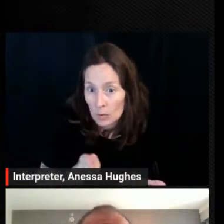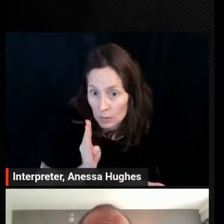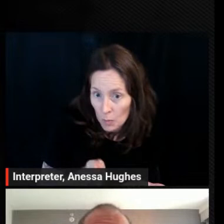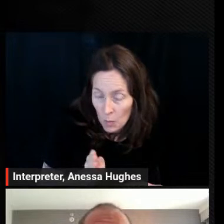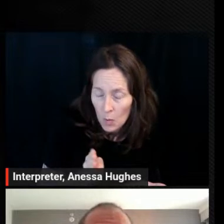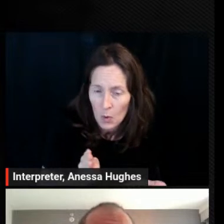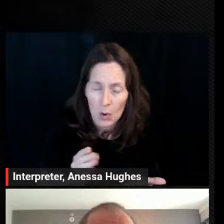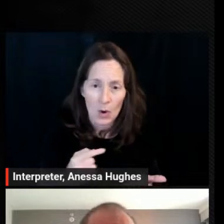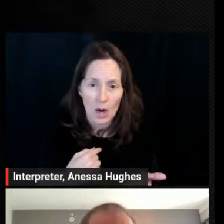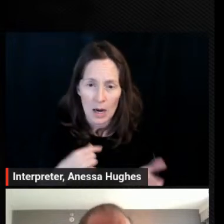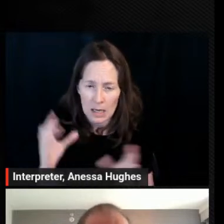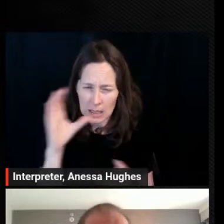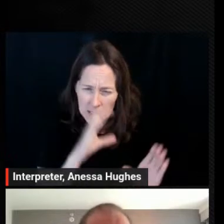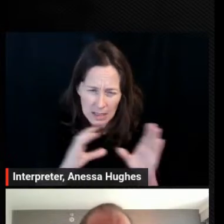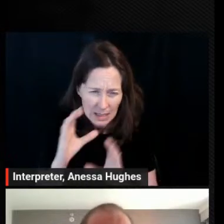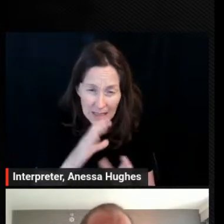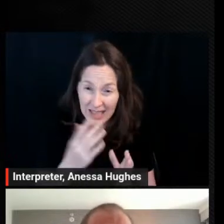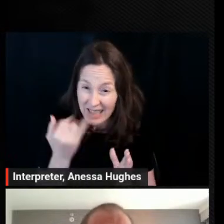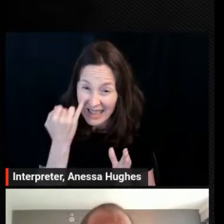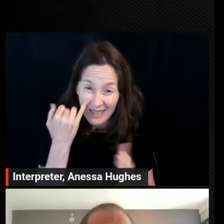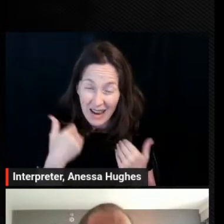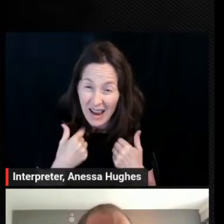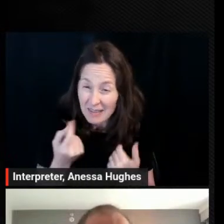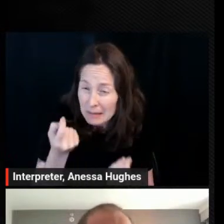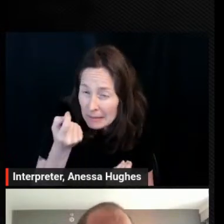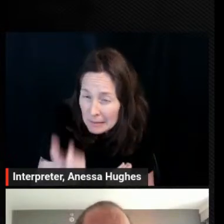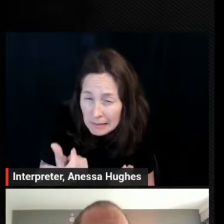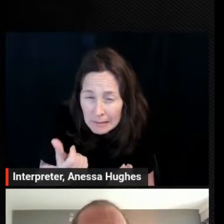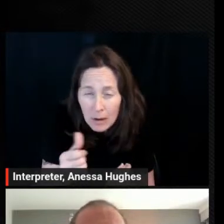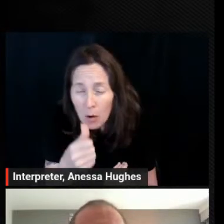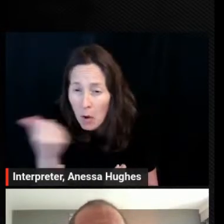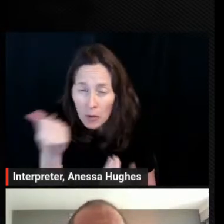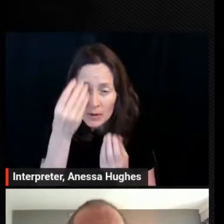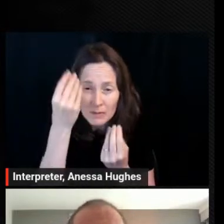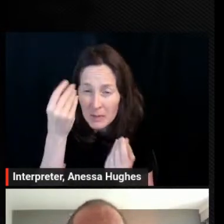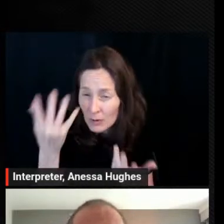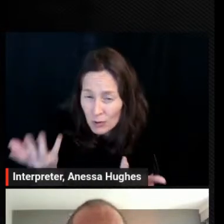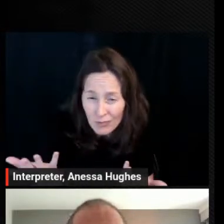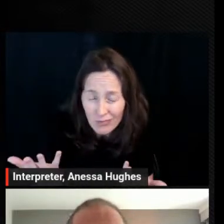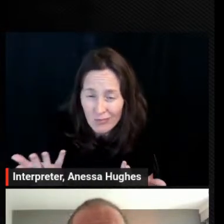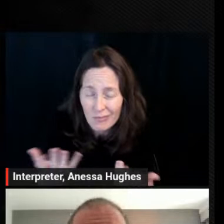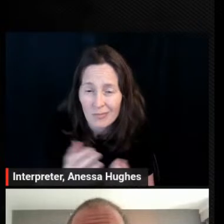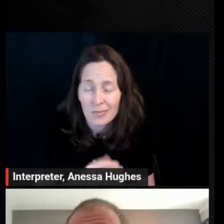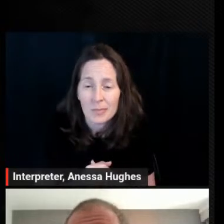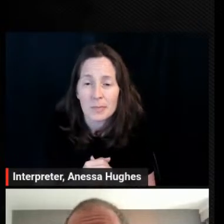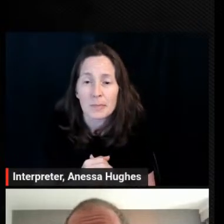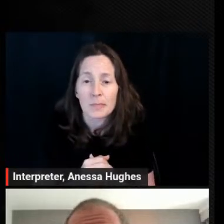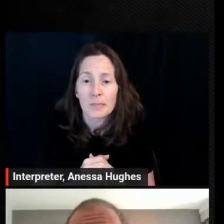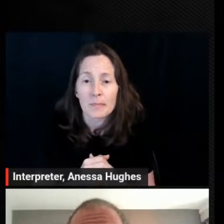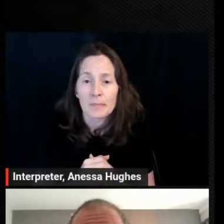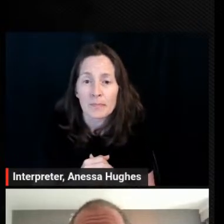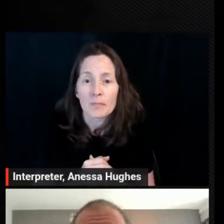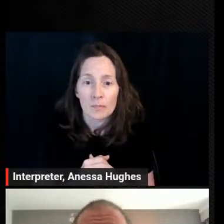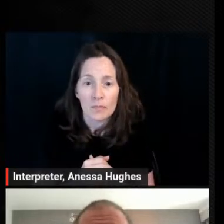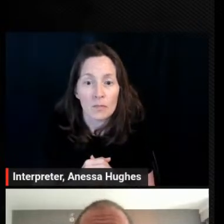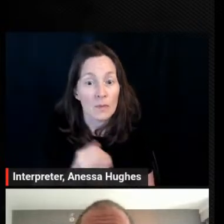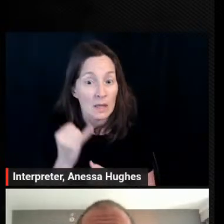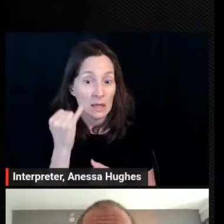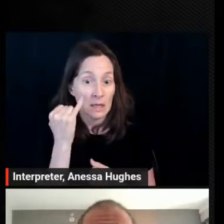of other information that, when put together, could help flesh this all out.